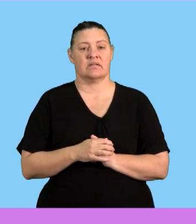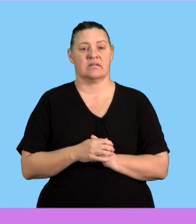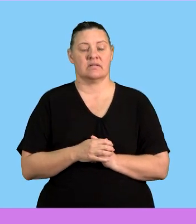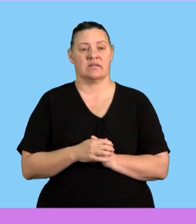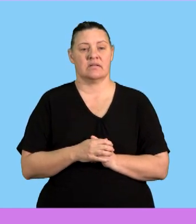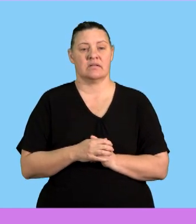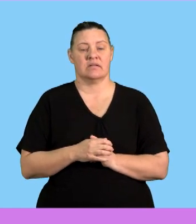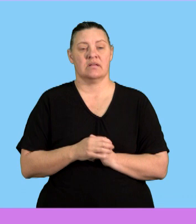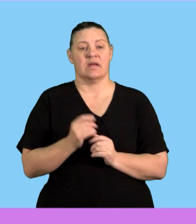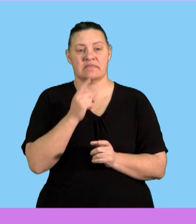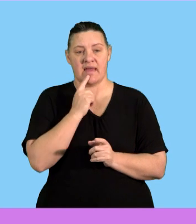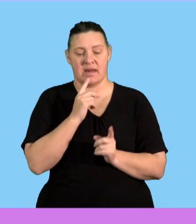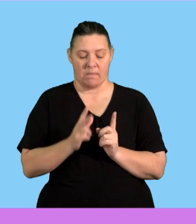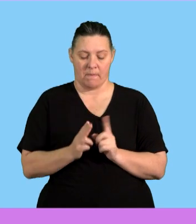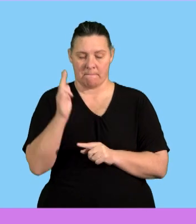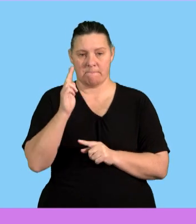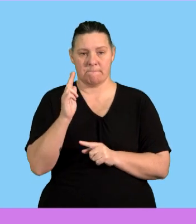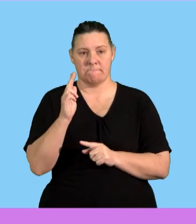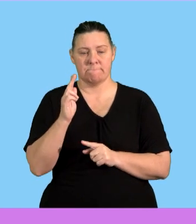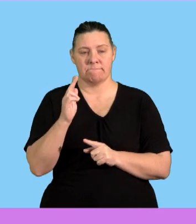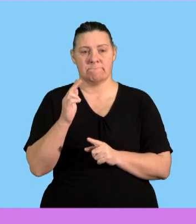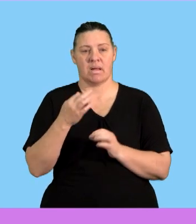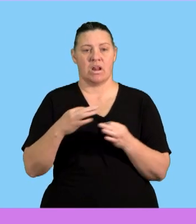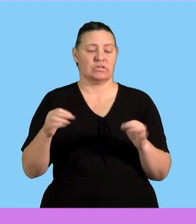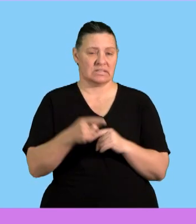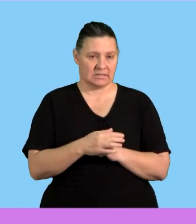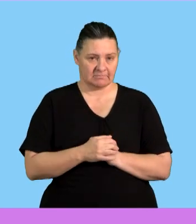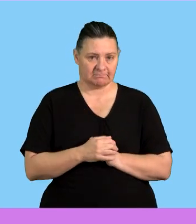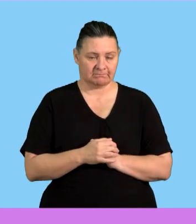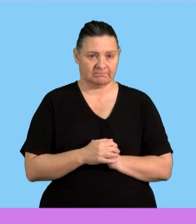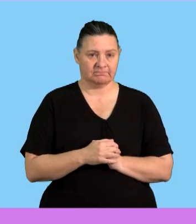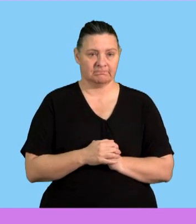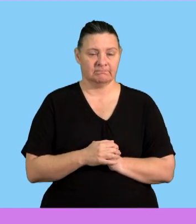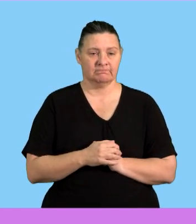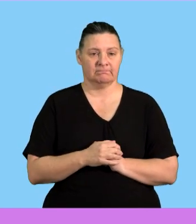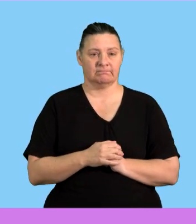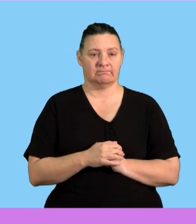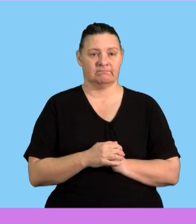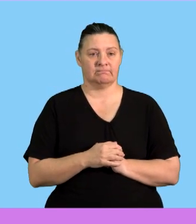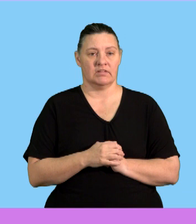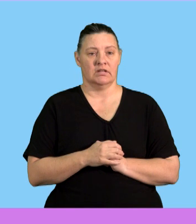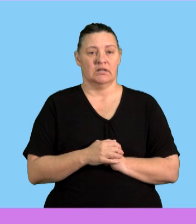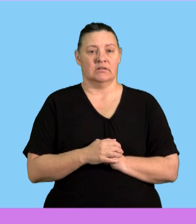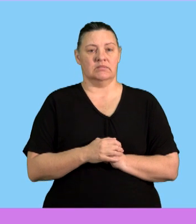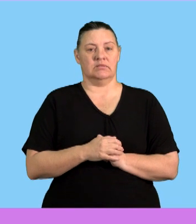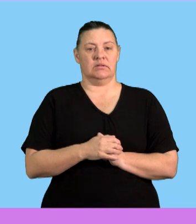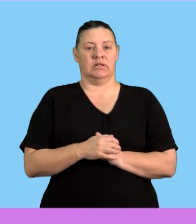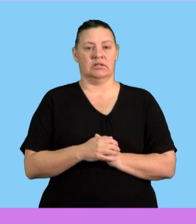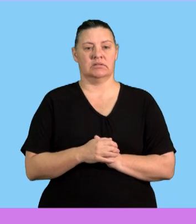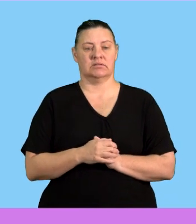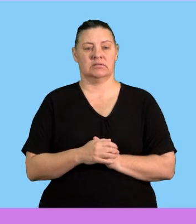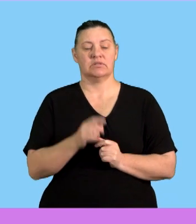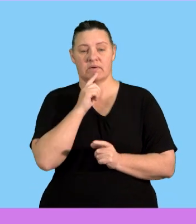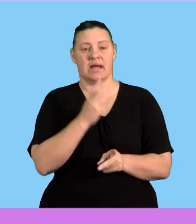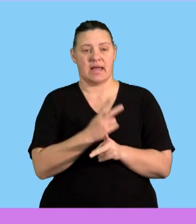done winding, right, it says remove the bobbin from the bobbin winder and cut off the loose threads. Guys, let's